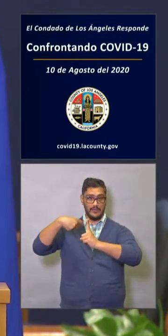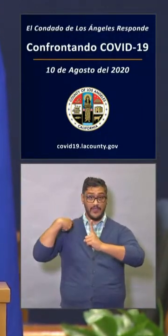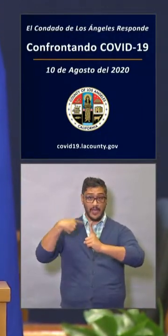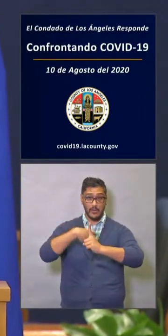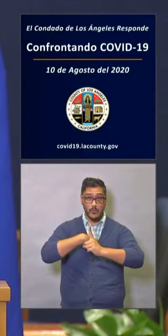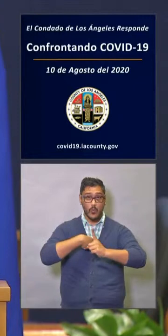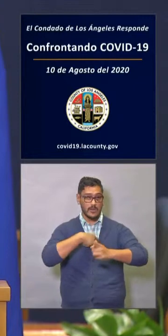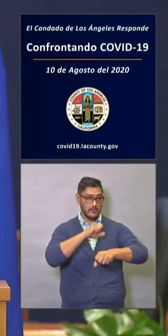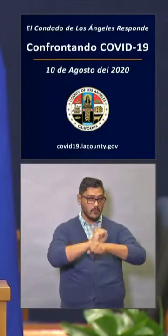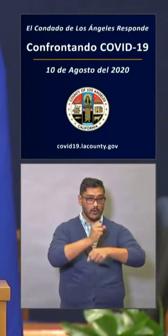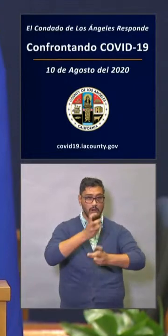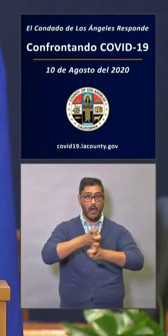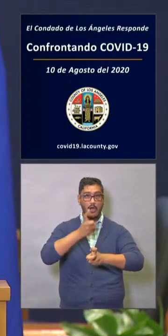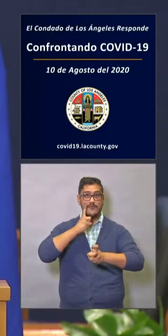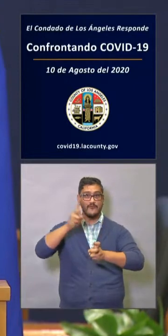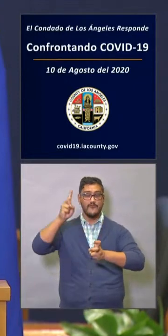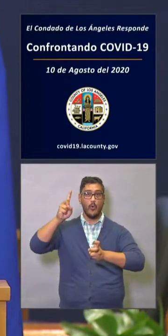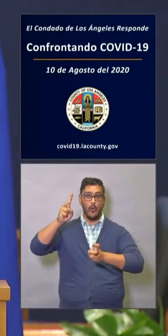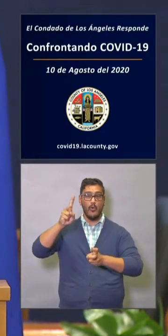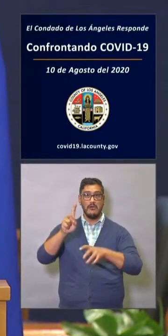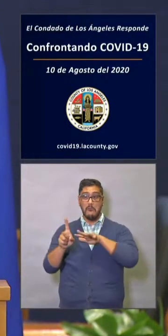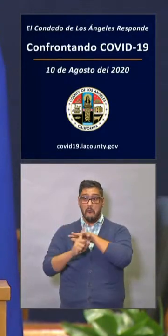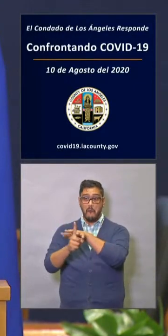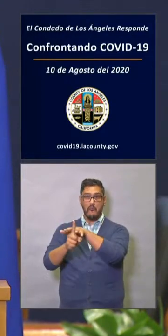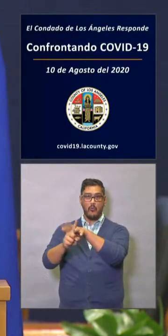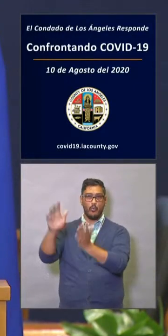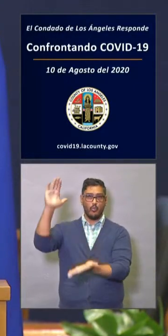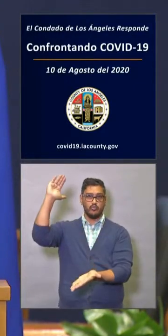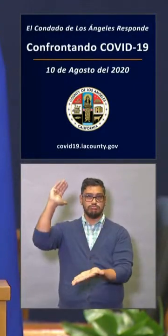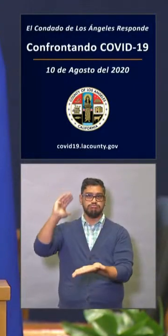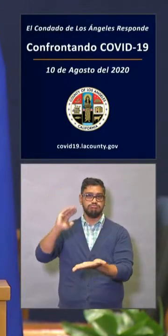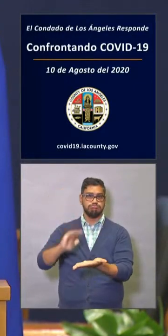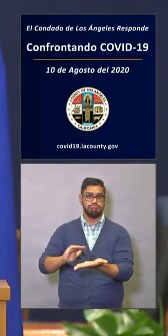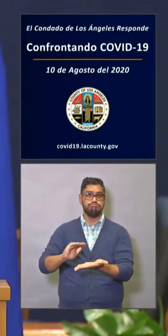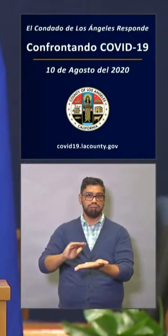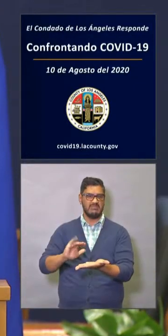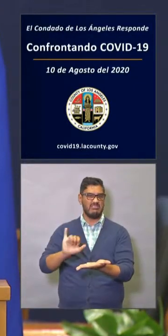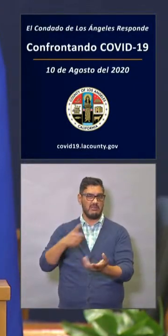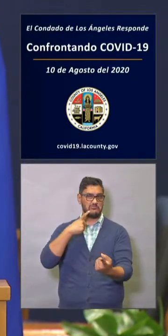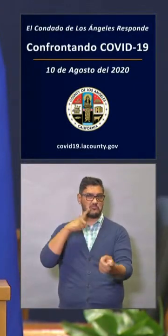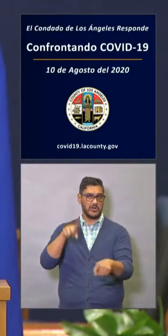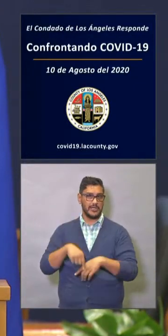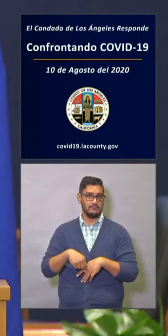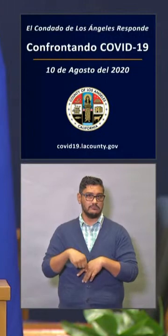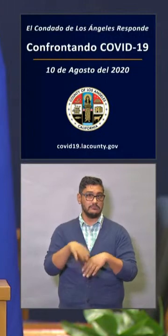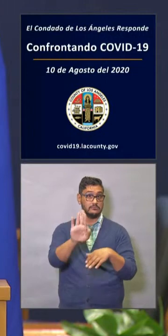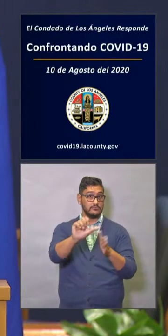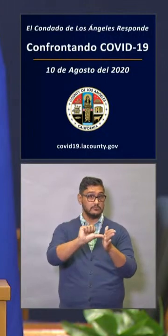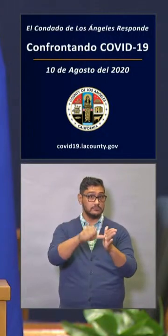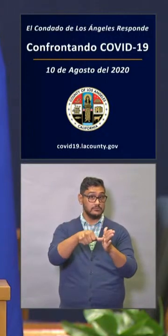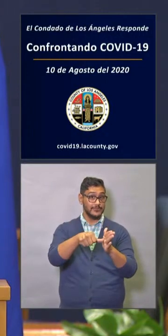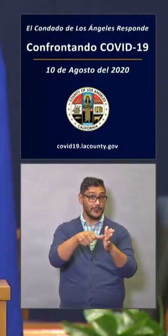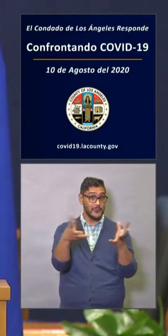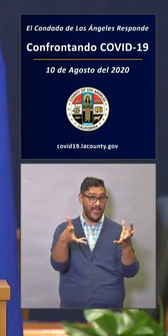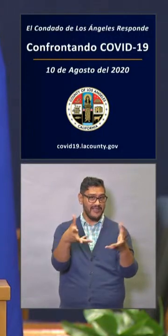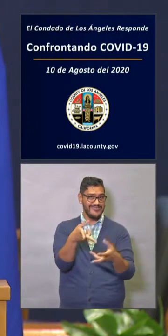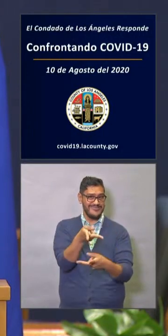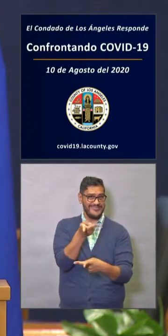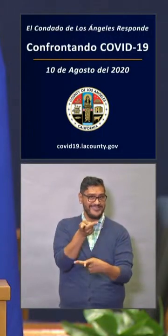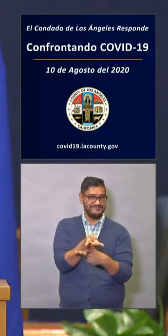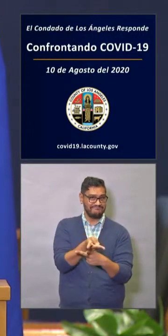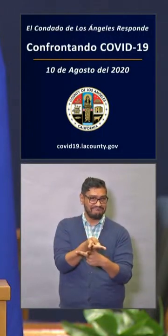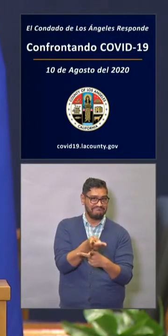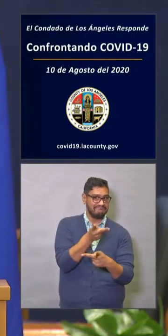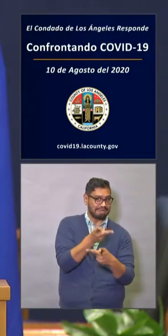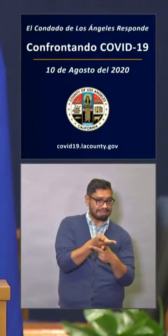de COVID-19 están funcionando. Nuevamente tenemos que enfatizar la palabra cautelosamente,